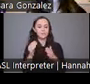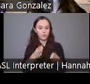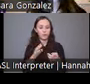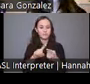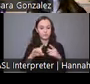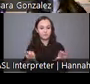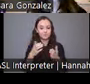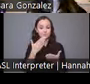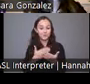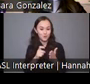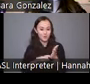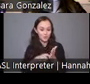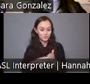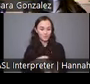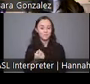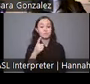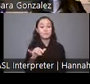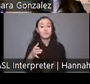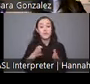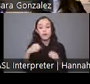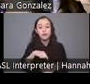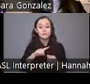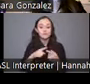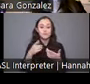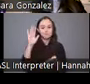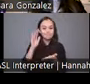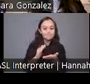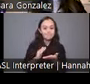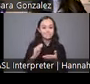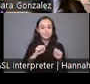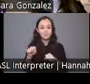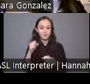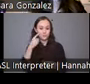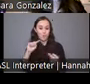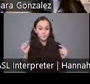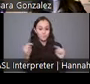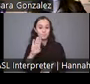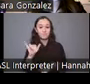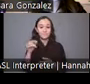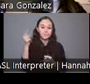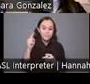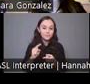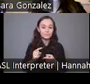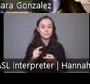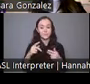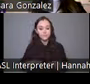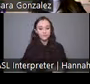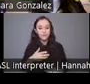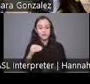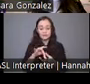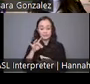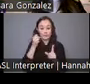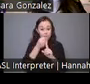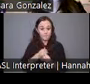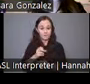archaeology. One that allows us to minimize potential for harm by minimizing the physical and spiritual impacts of archaeological